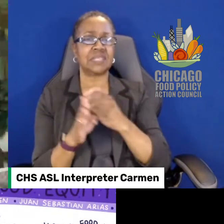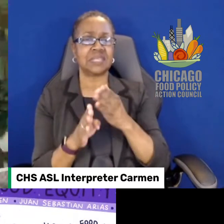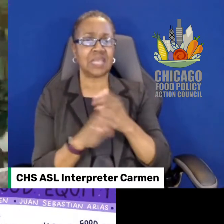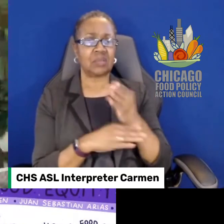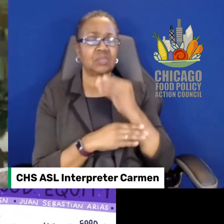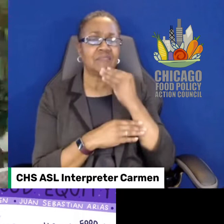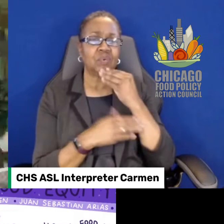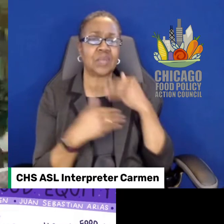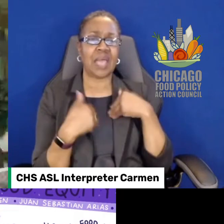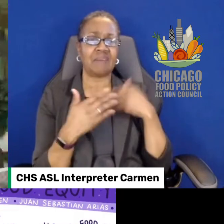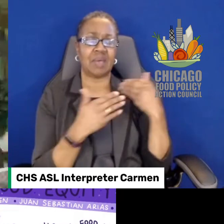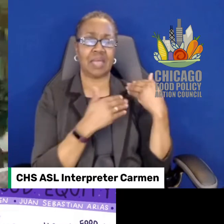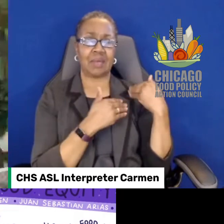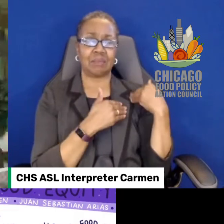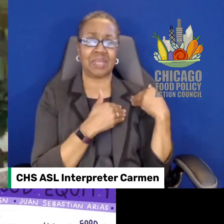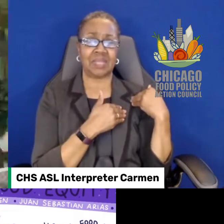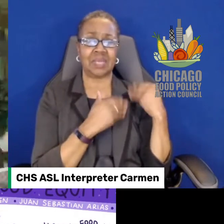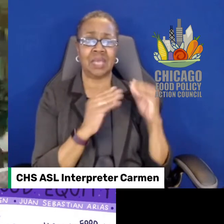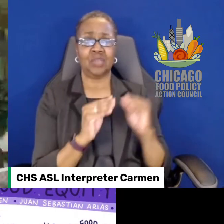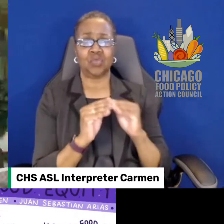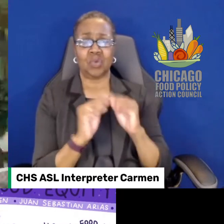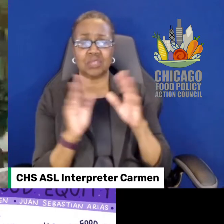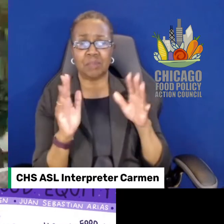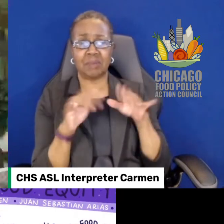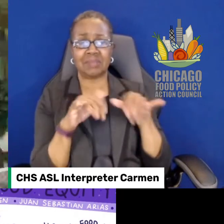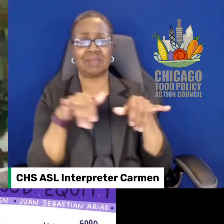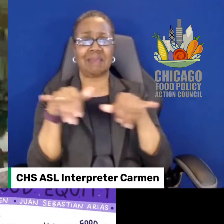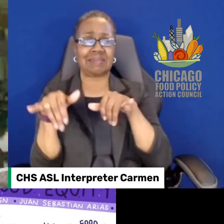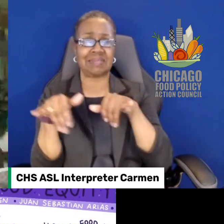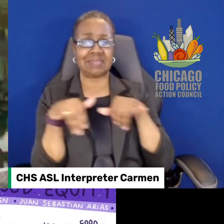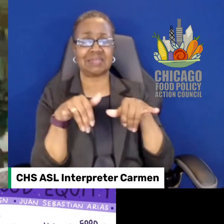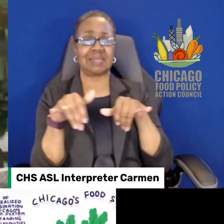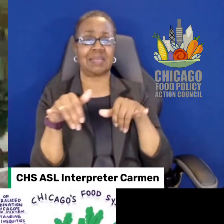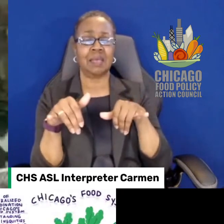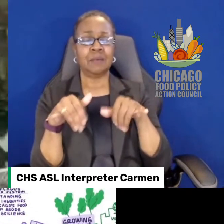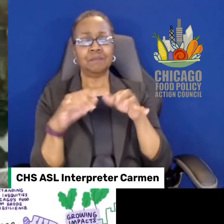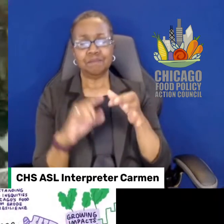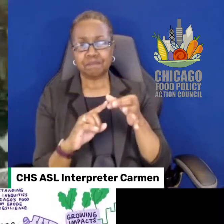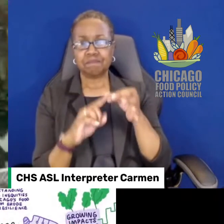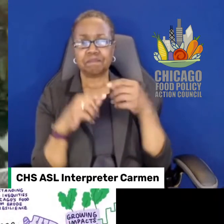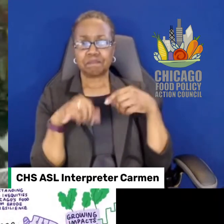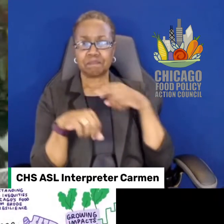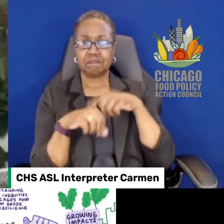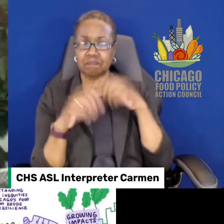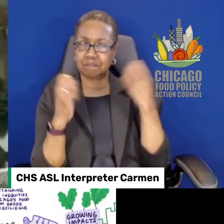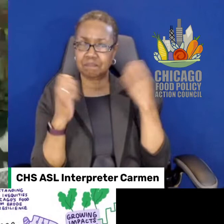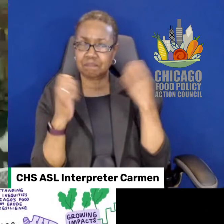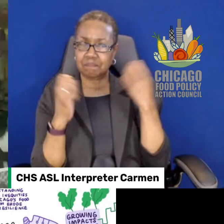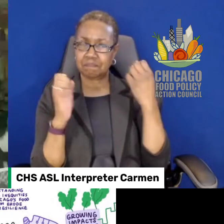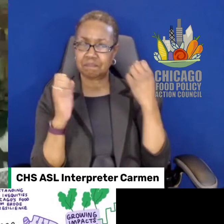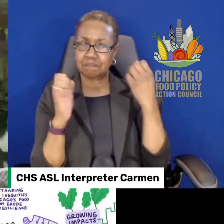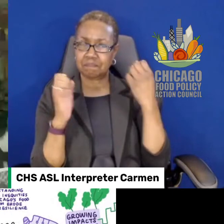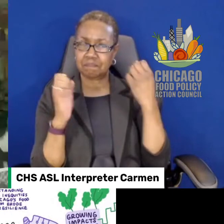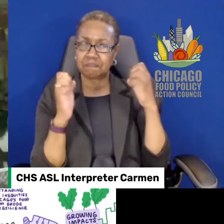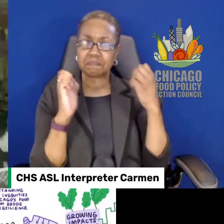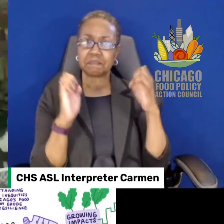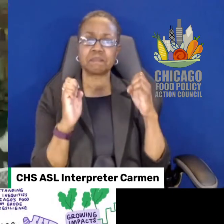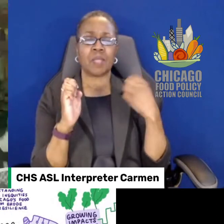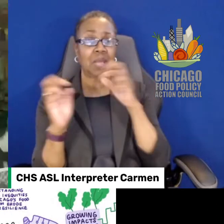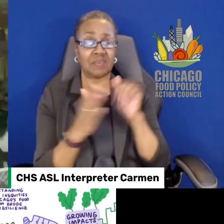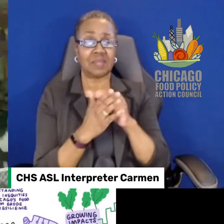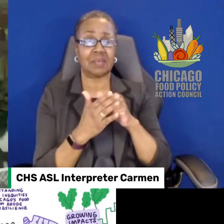have accountability, transparency, and consistency, especially in times of emergency, which we were not prepared for the